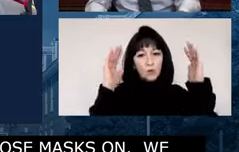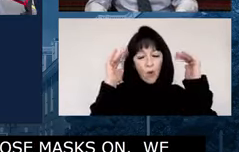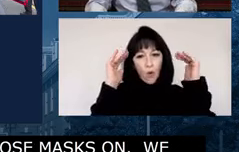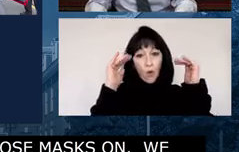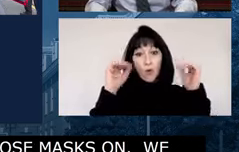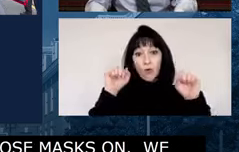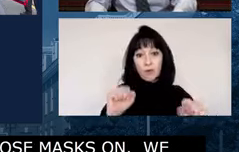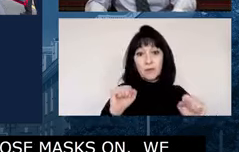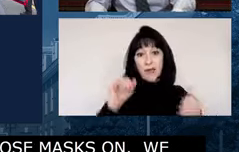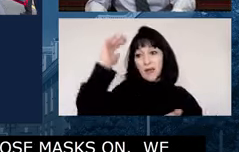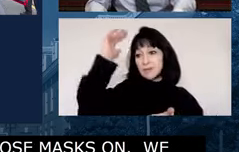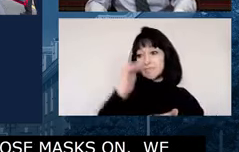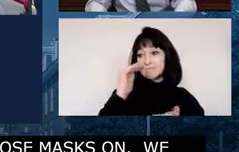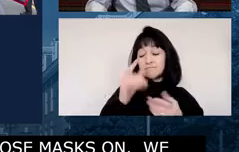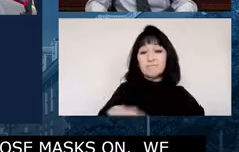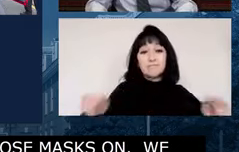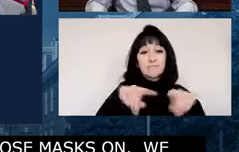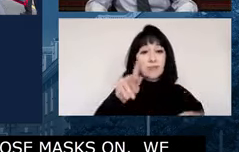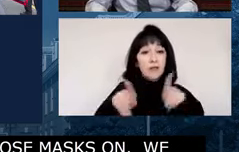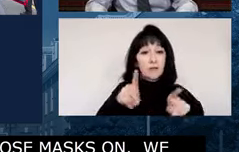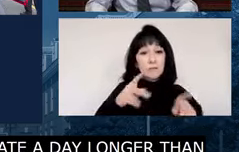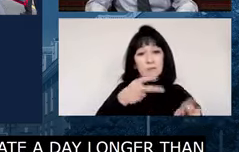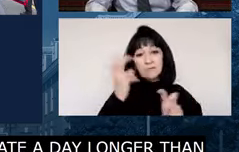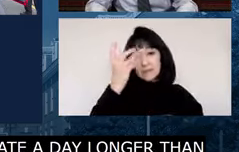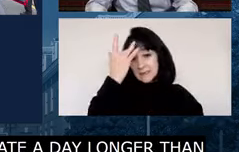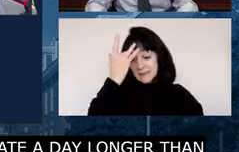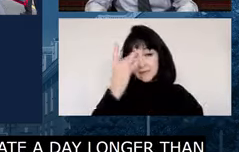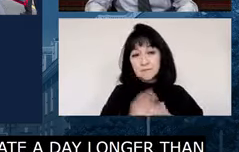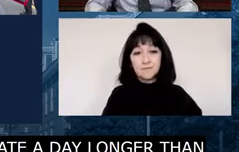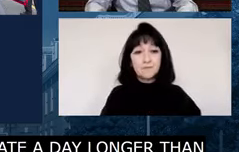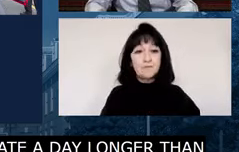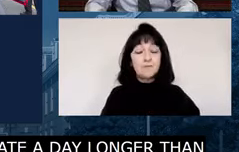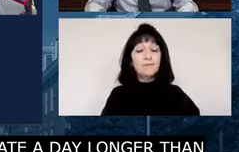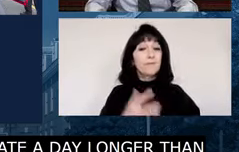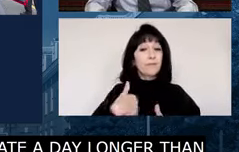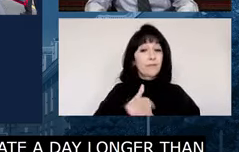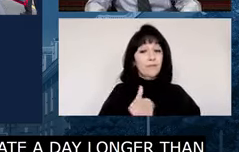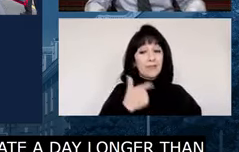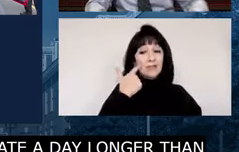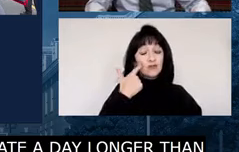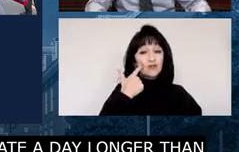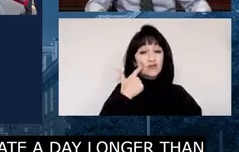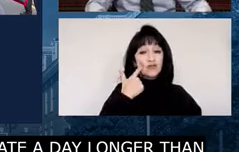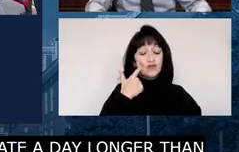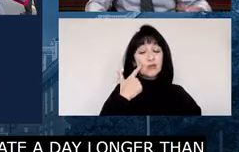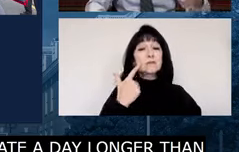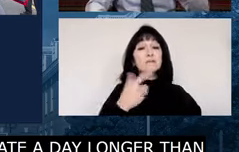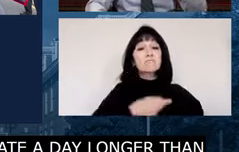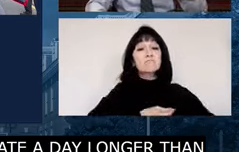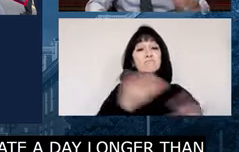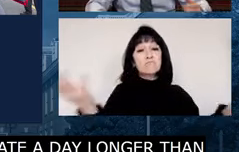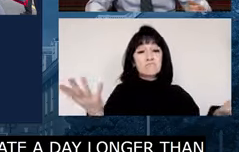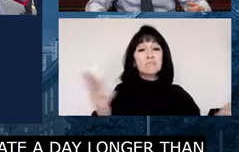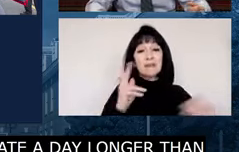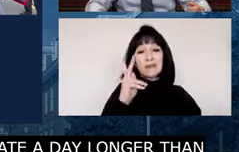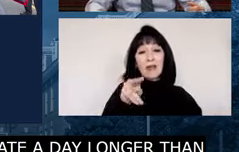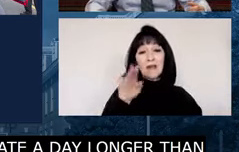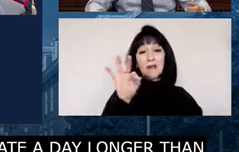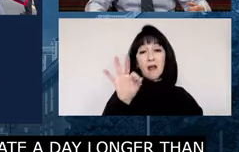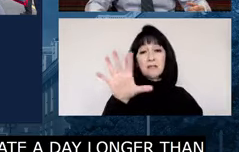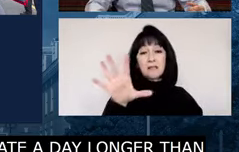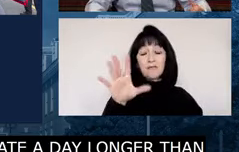distributing over 125,000 KN95 masks to students 6th grade and above because they're the